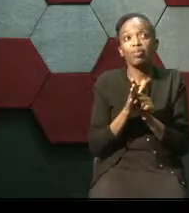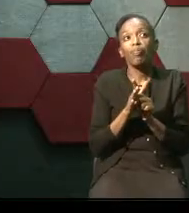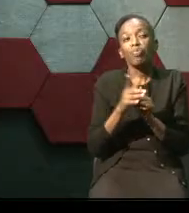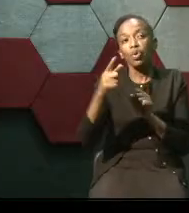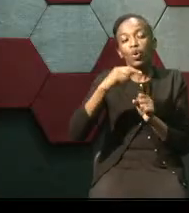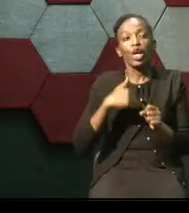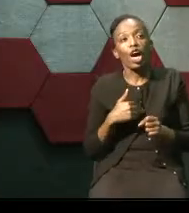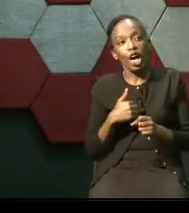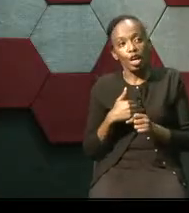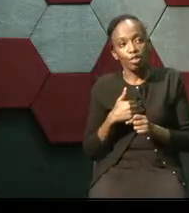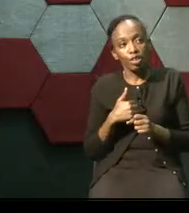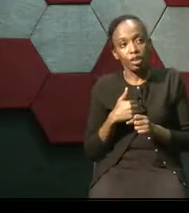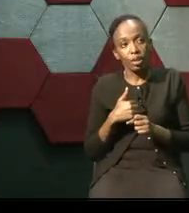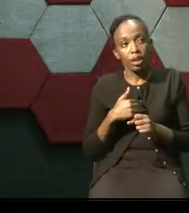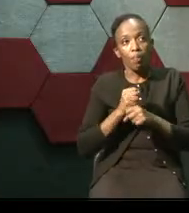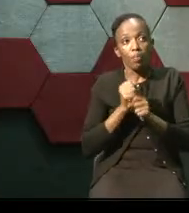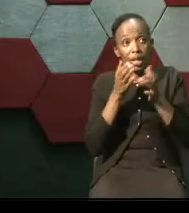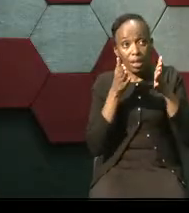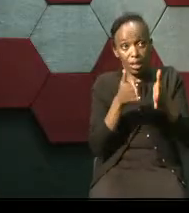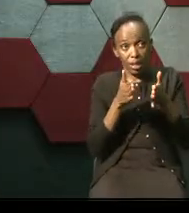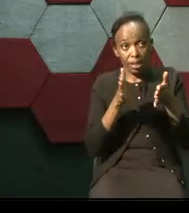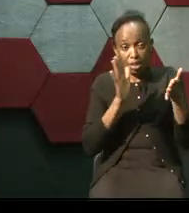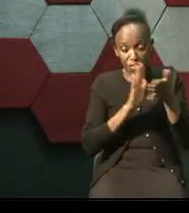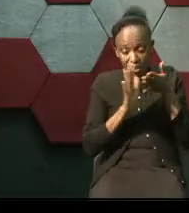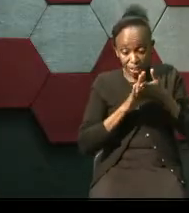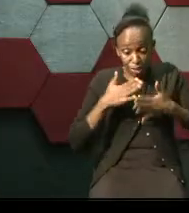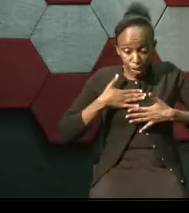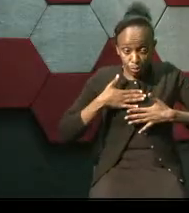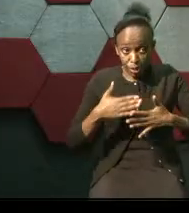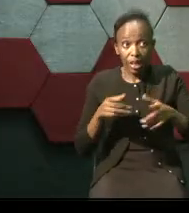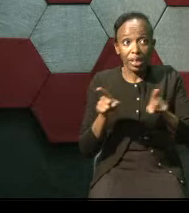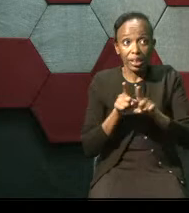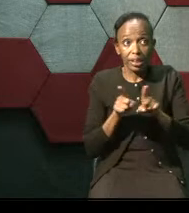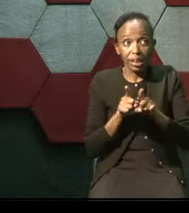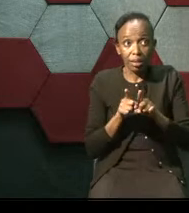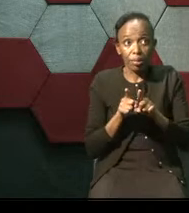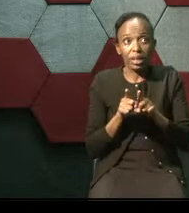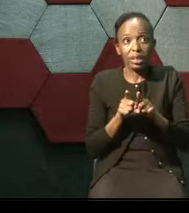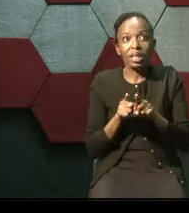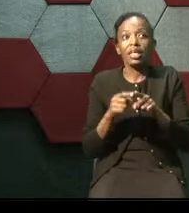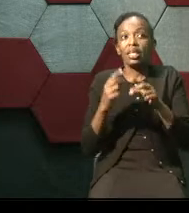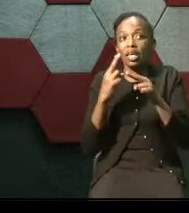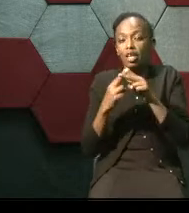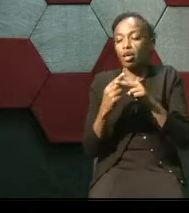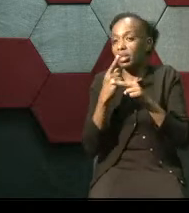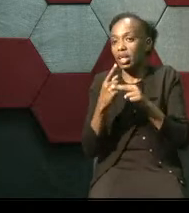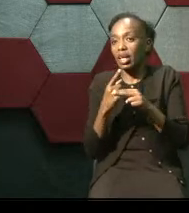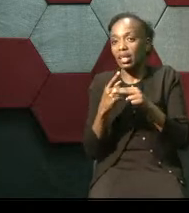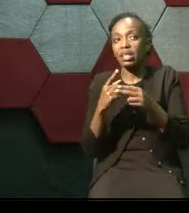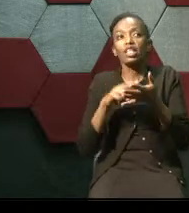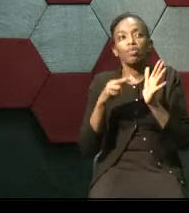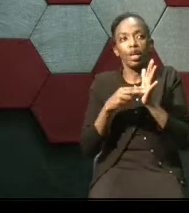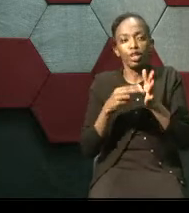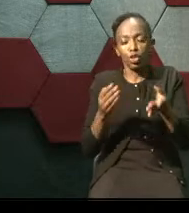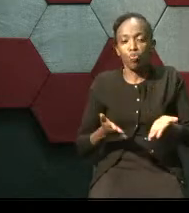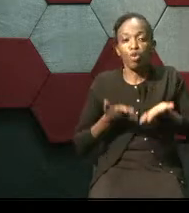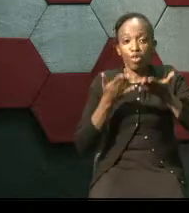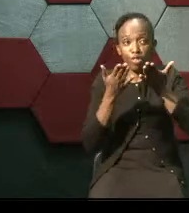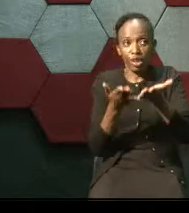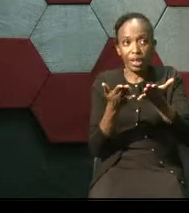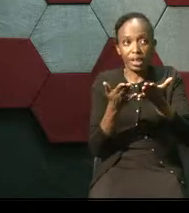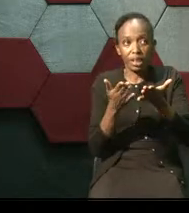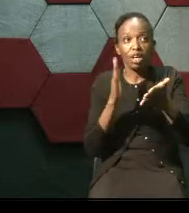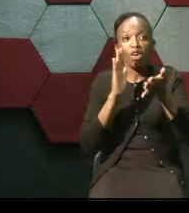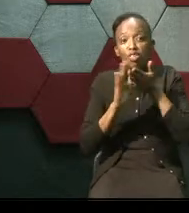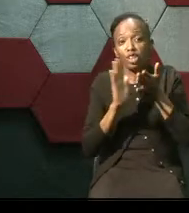COVID-19, we have made this rapid Covix breathalyzer, just like the name suggests. It is meant to provide